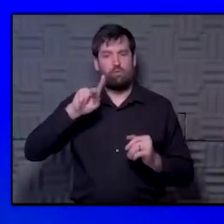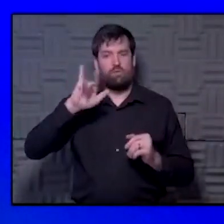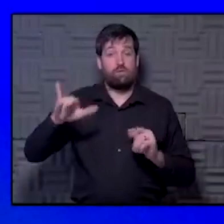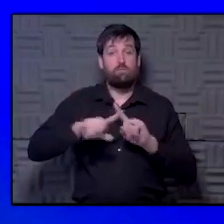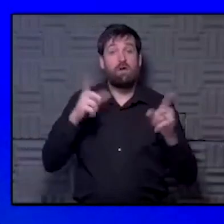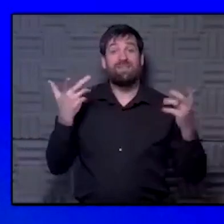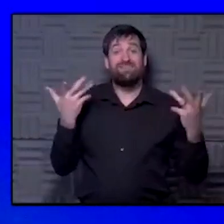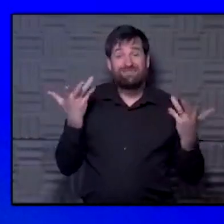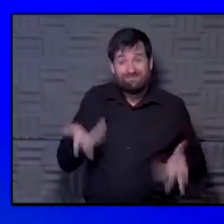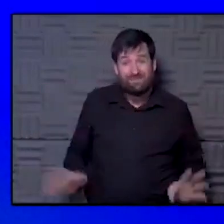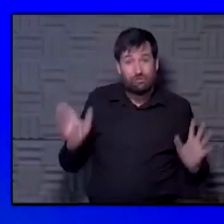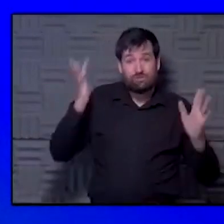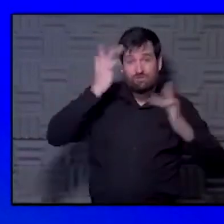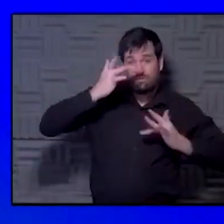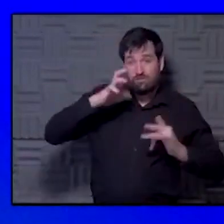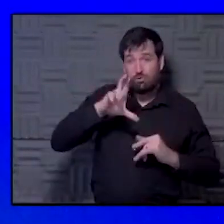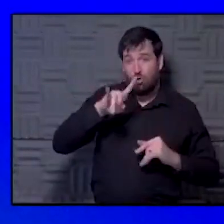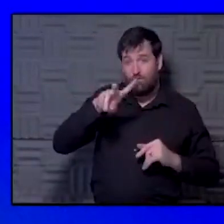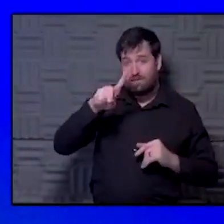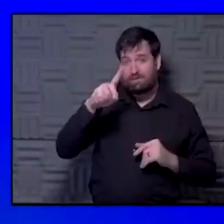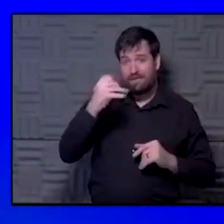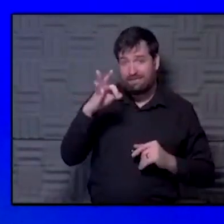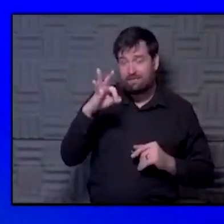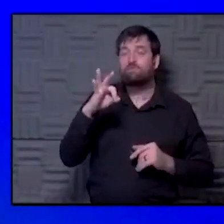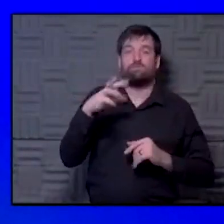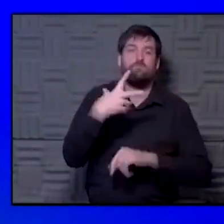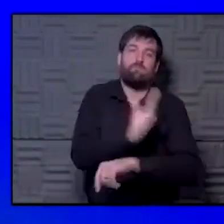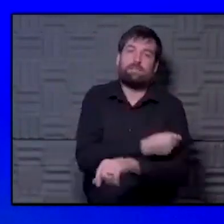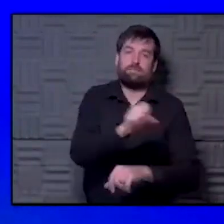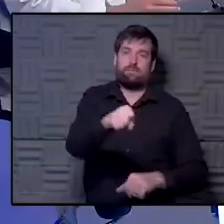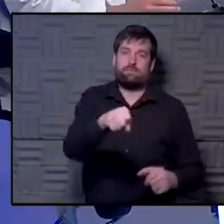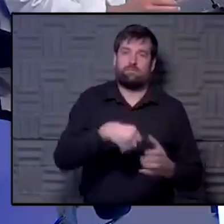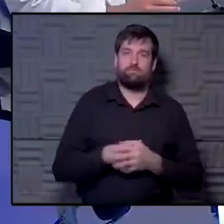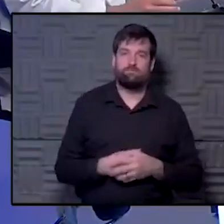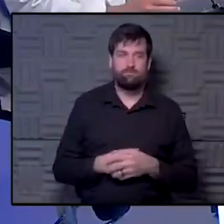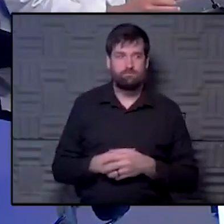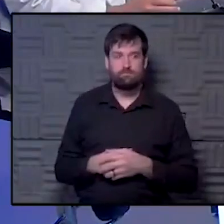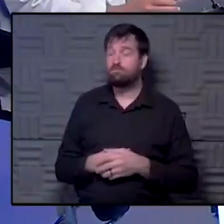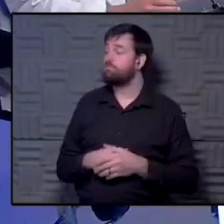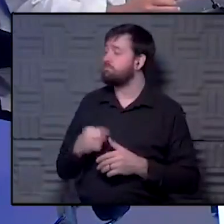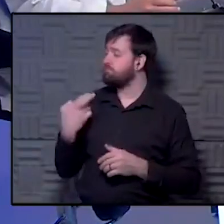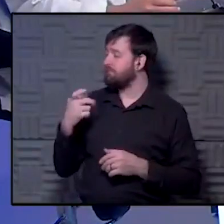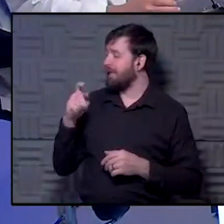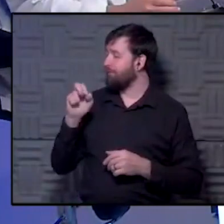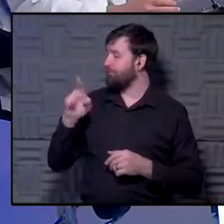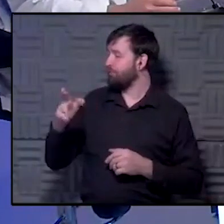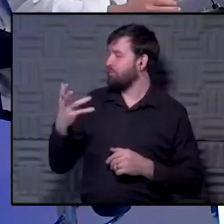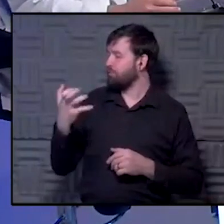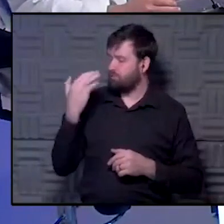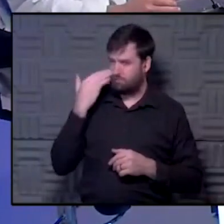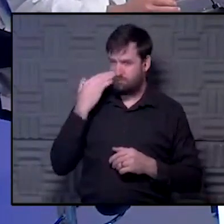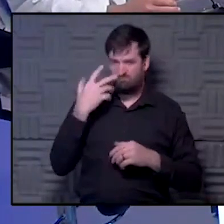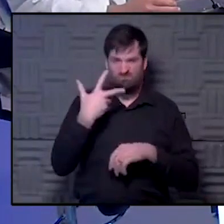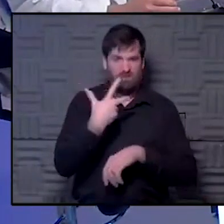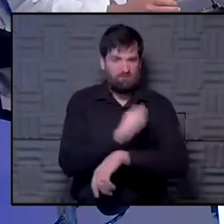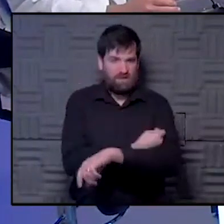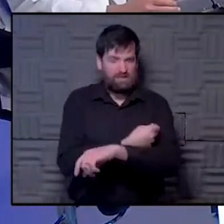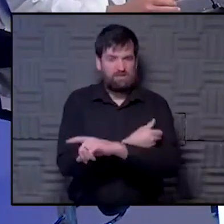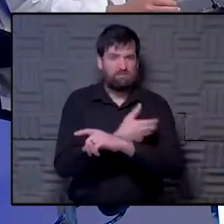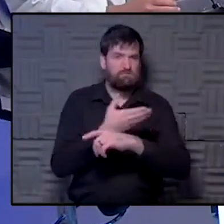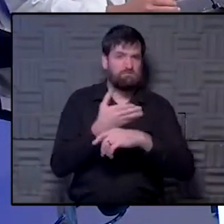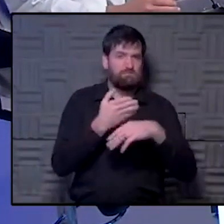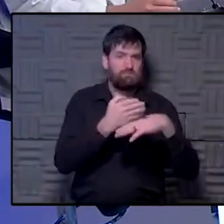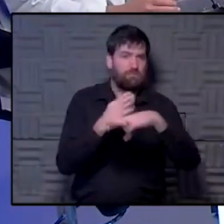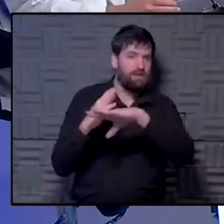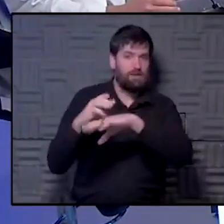had COVID-19, it is certainly recommended that you do get the vaccine. All right. Heather wants to know, will the vaccine help